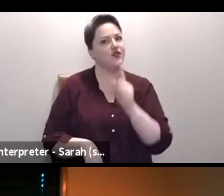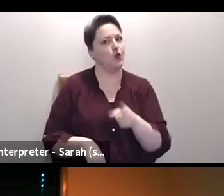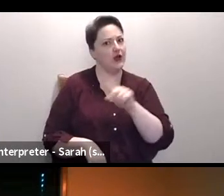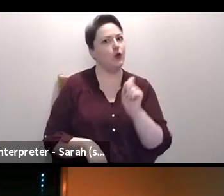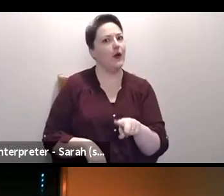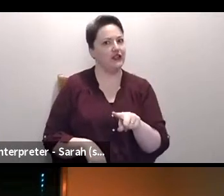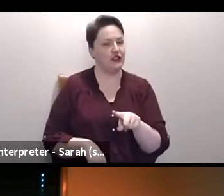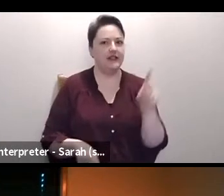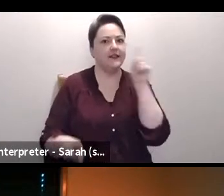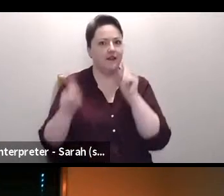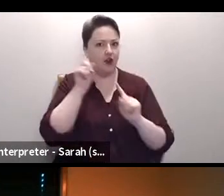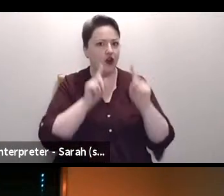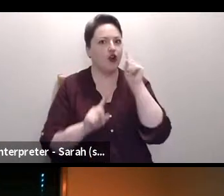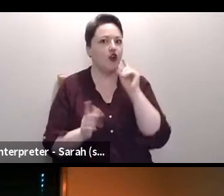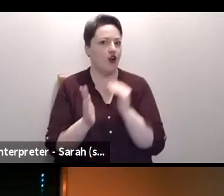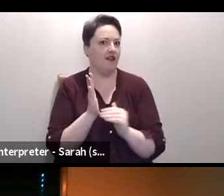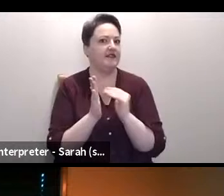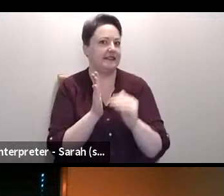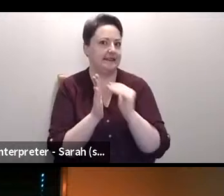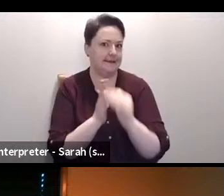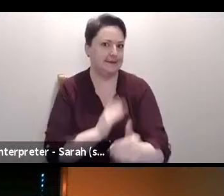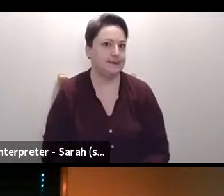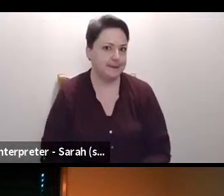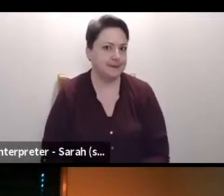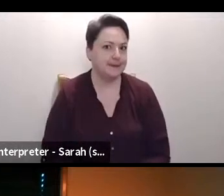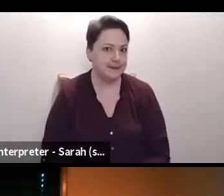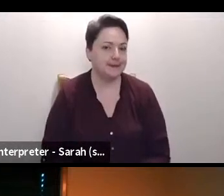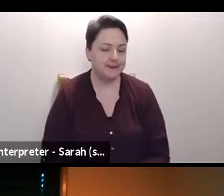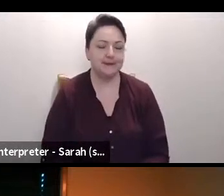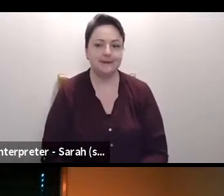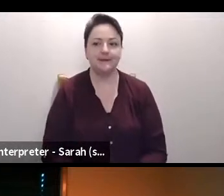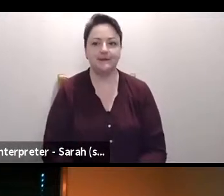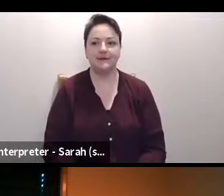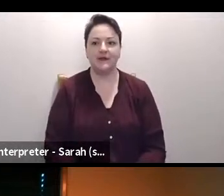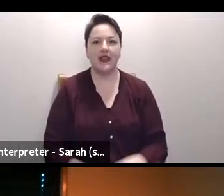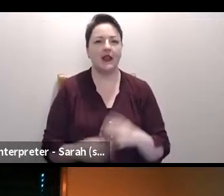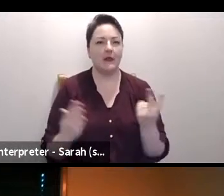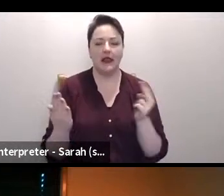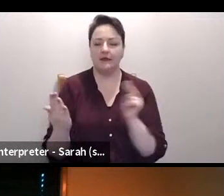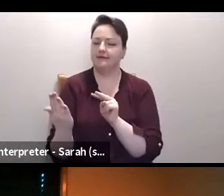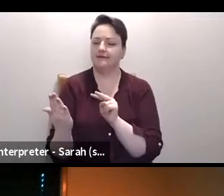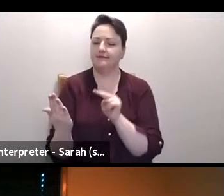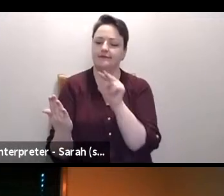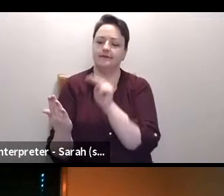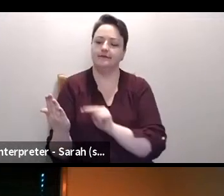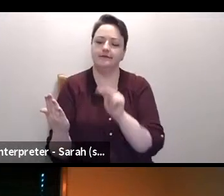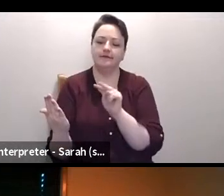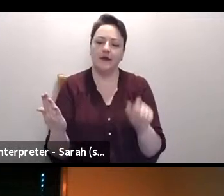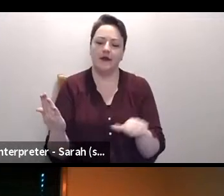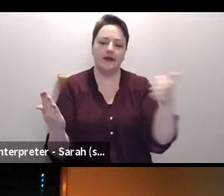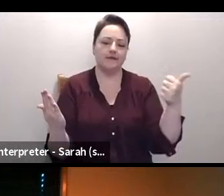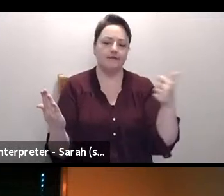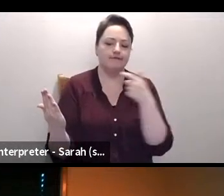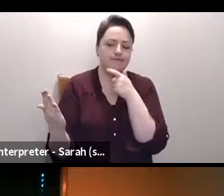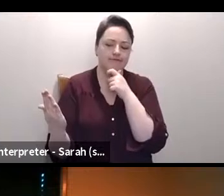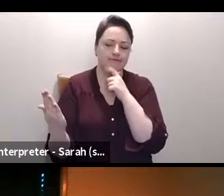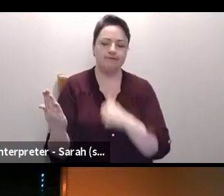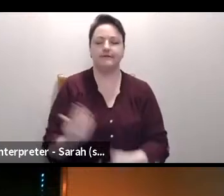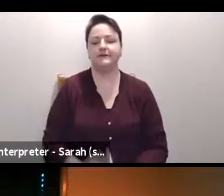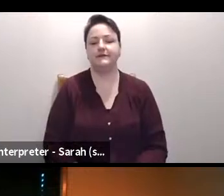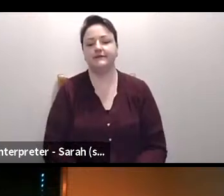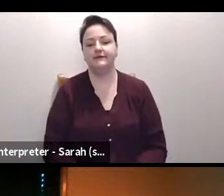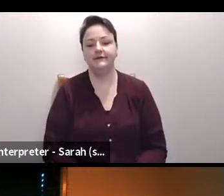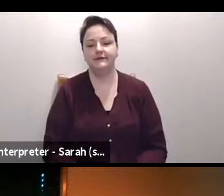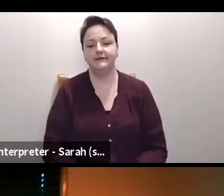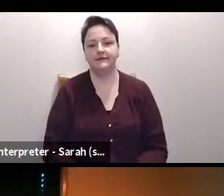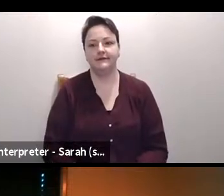a lot of. And I'll just very quickly look over my list and see if there might be anything else I could tack on there